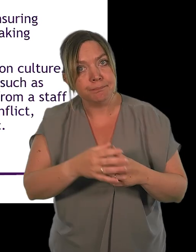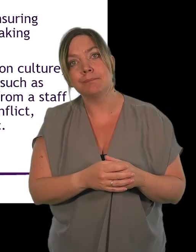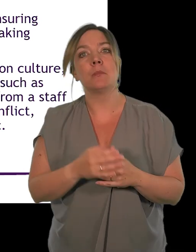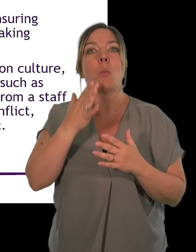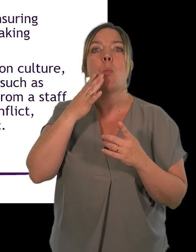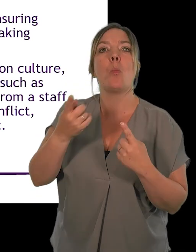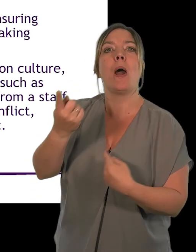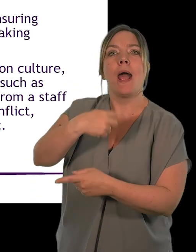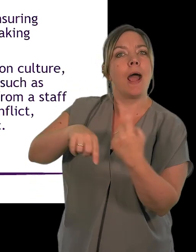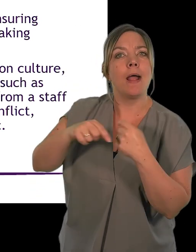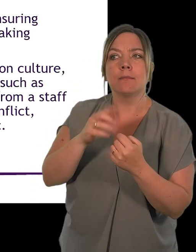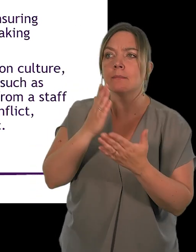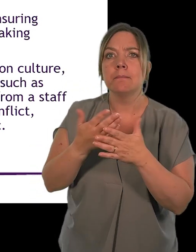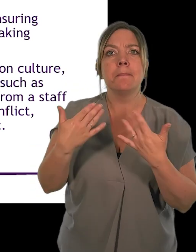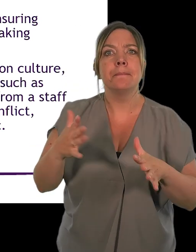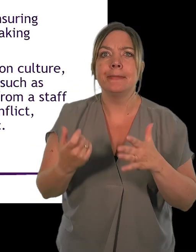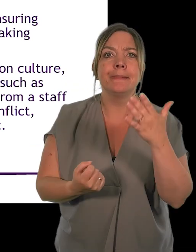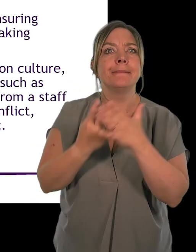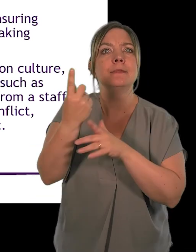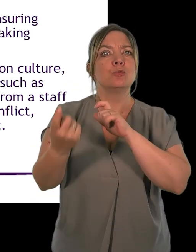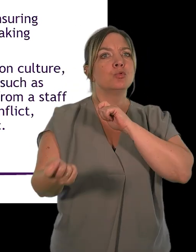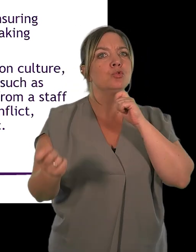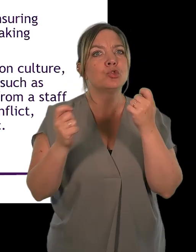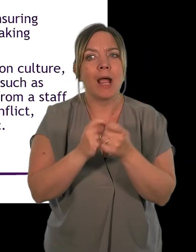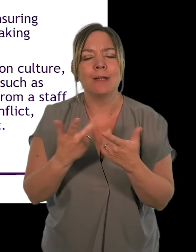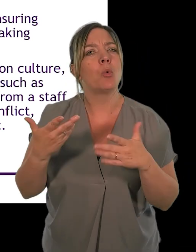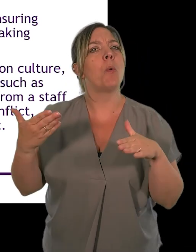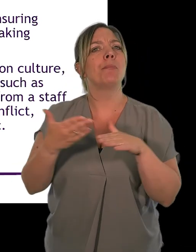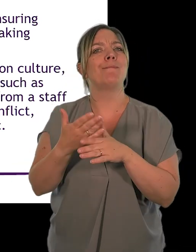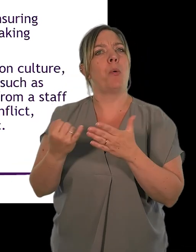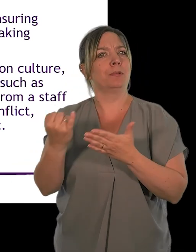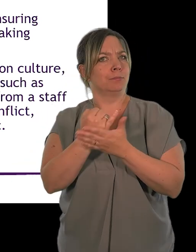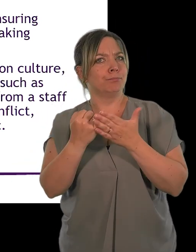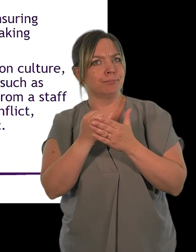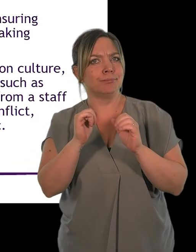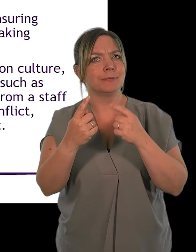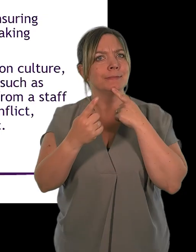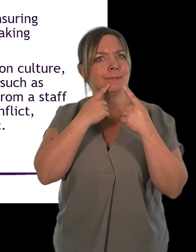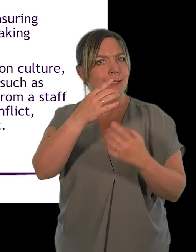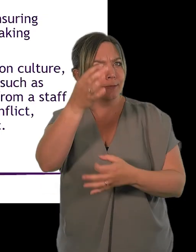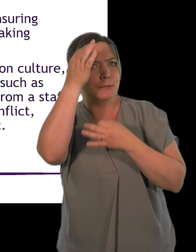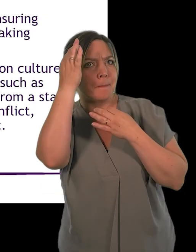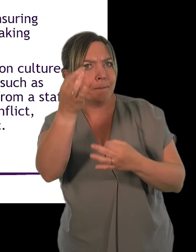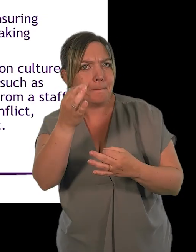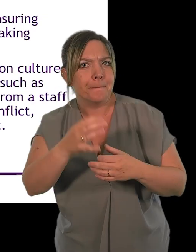of the people practice activities that we do.